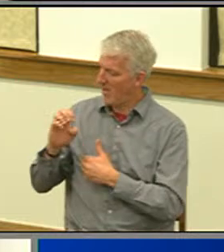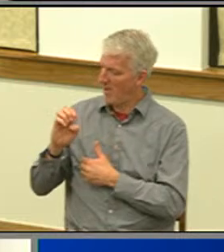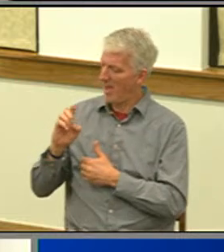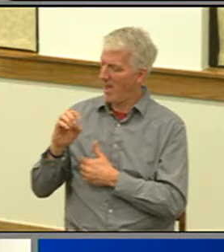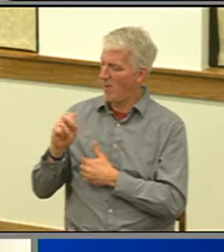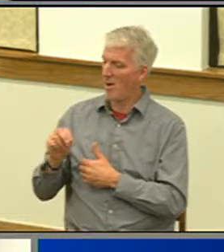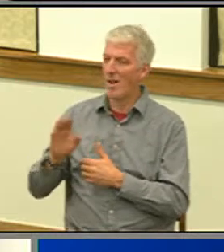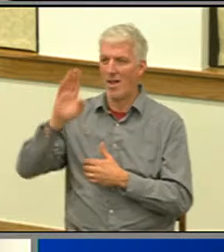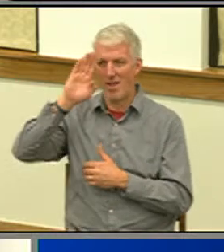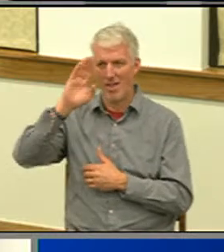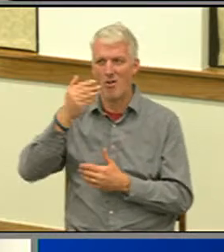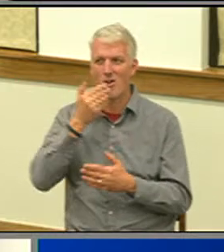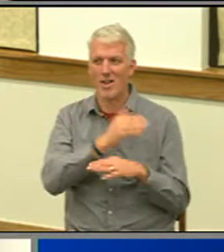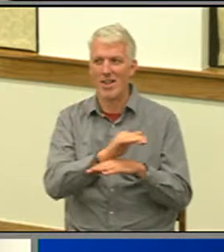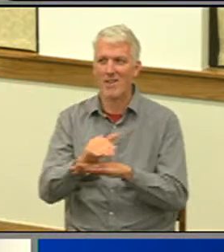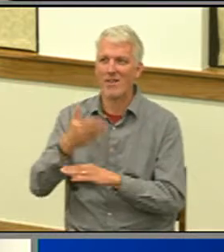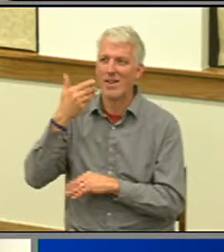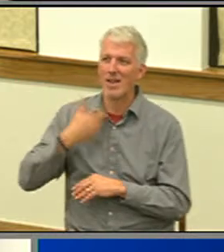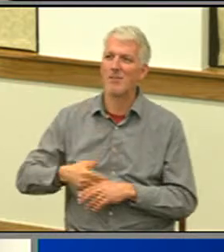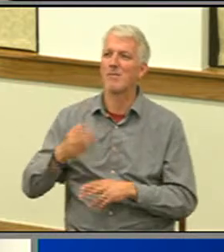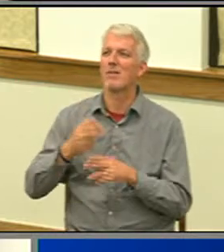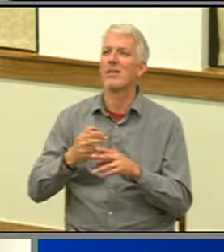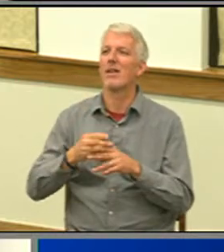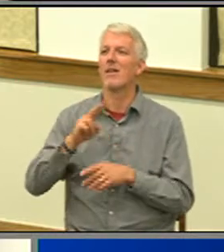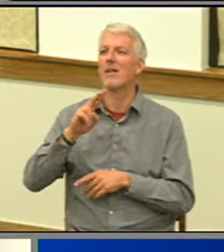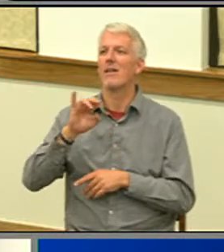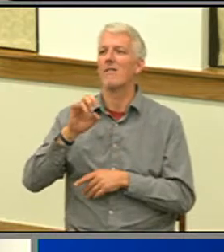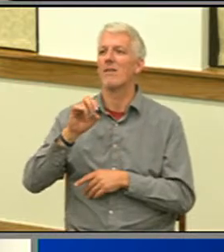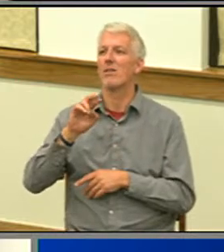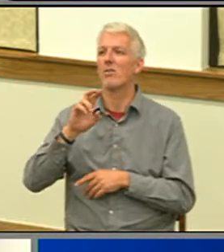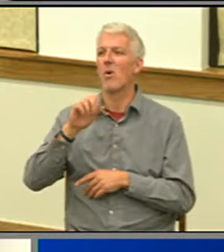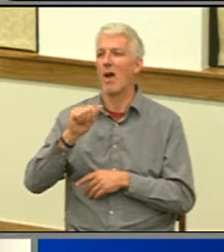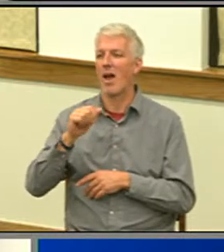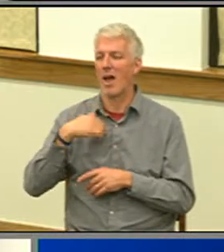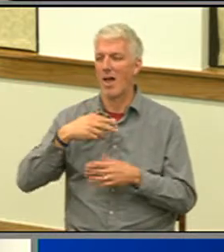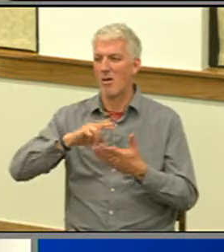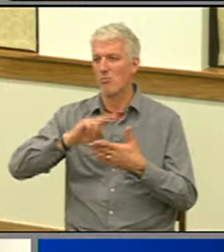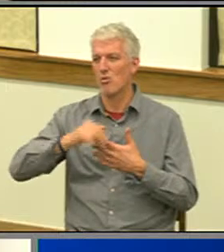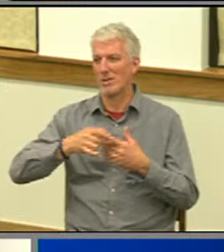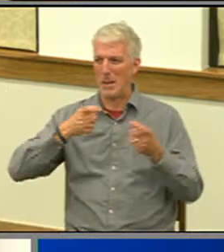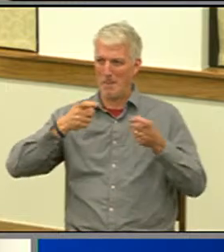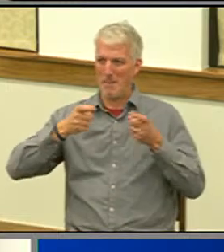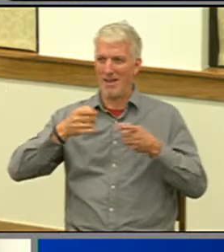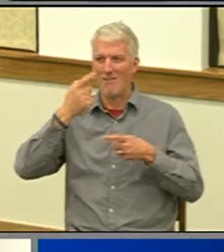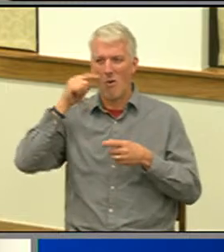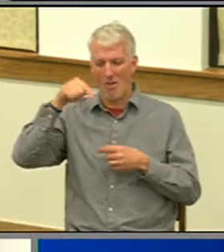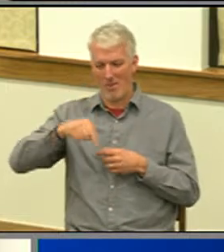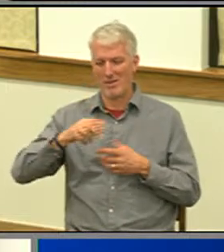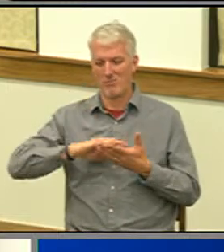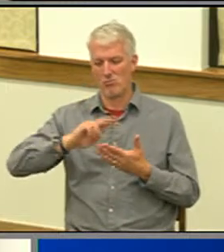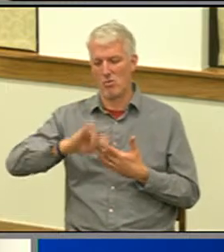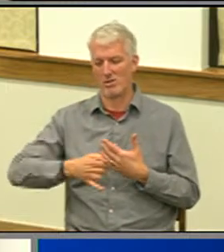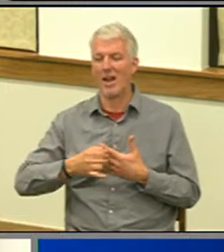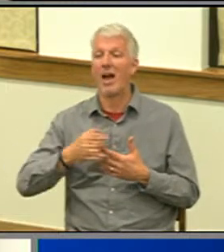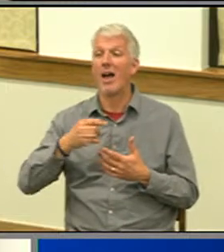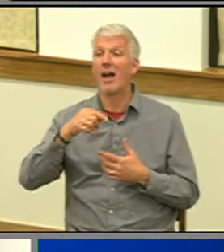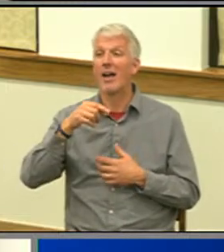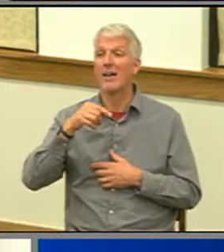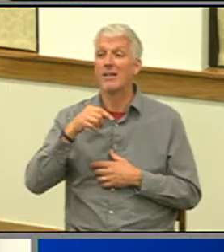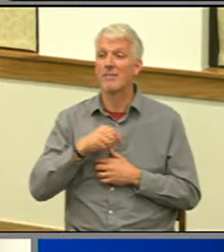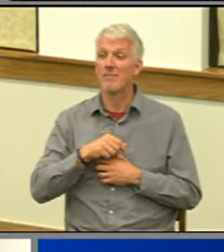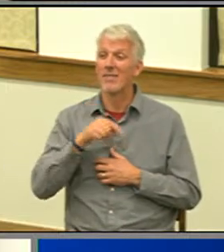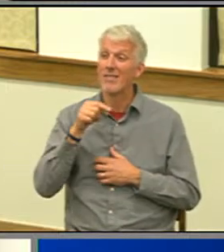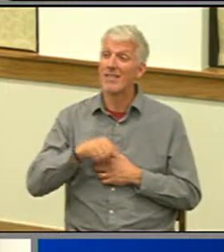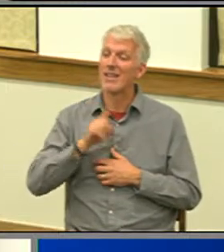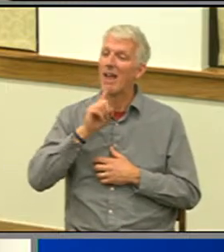Hello, good evening. My name is Victoria Pachanian. I will be the project manager for this project. This project